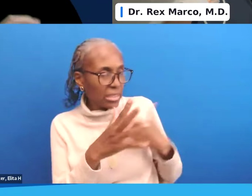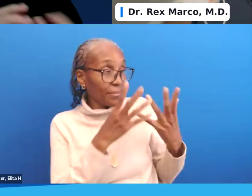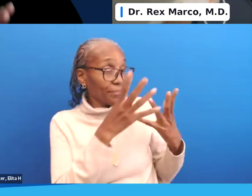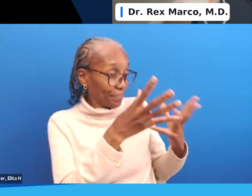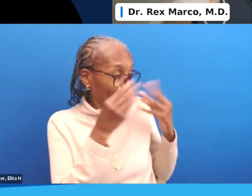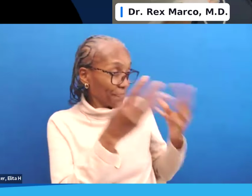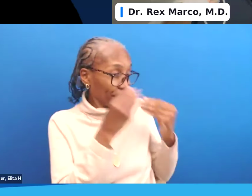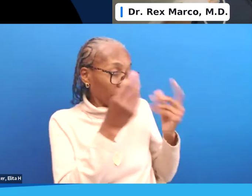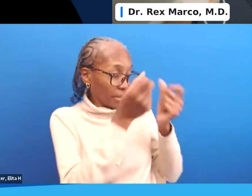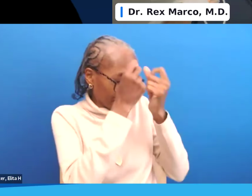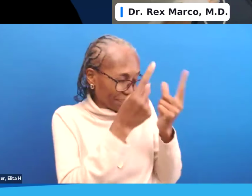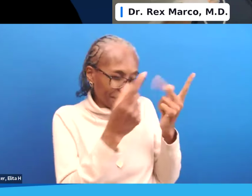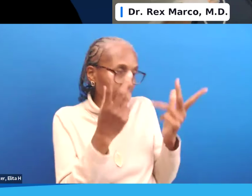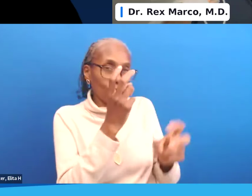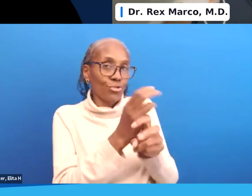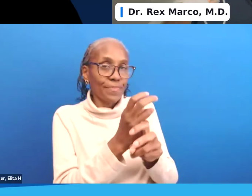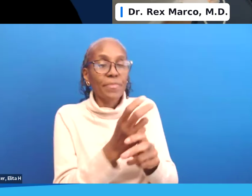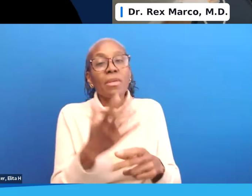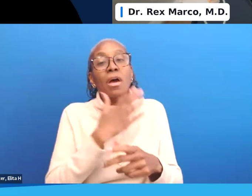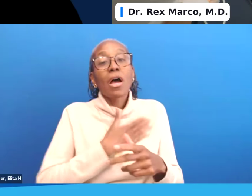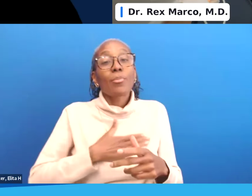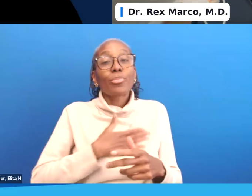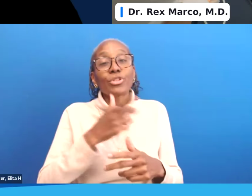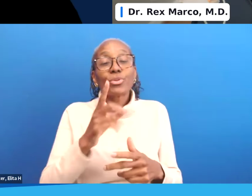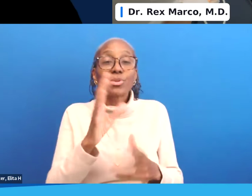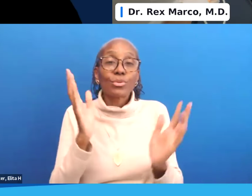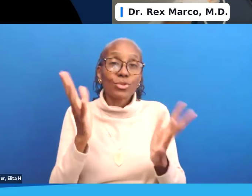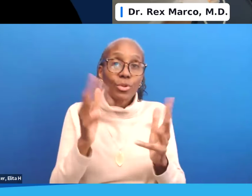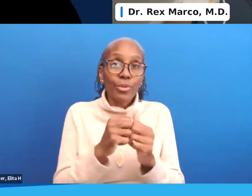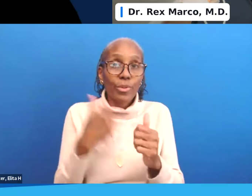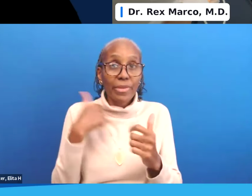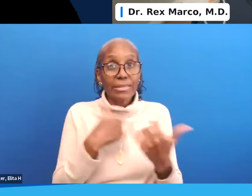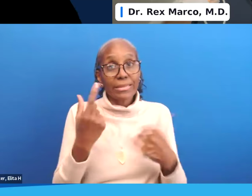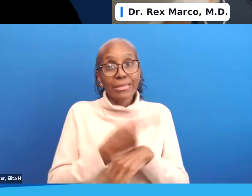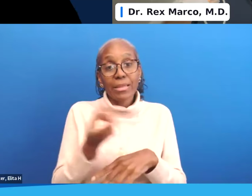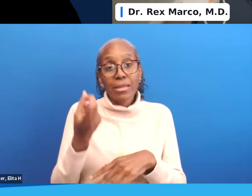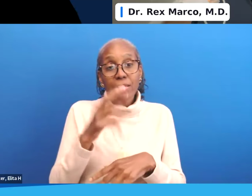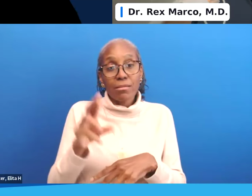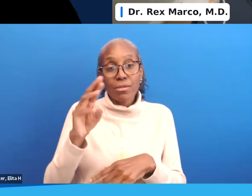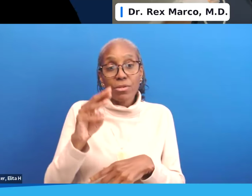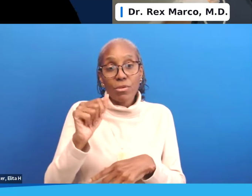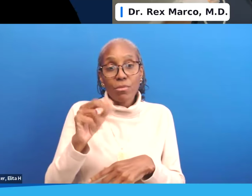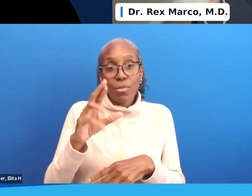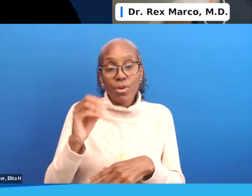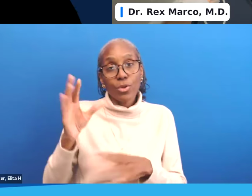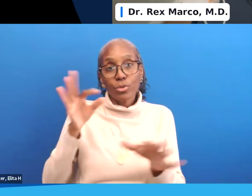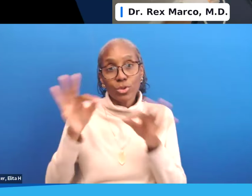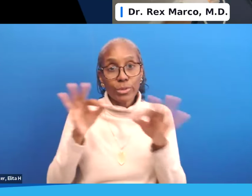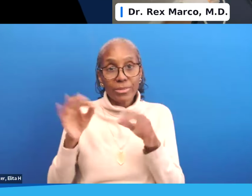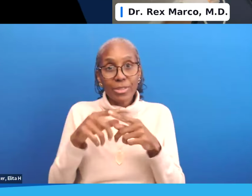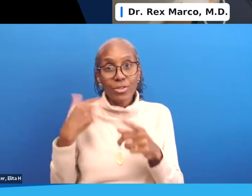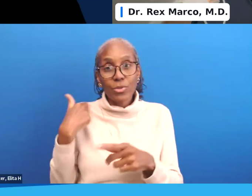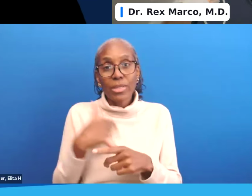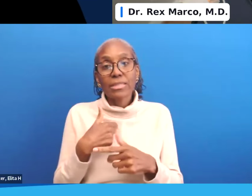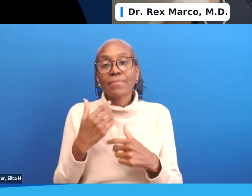in. So I really appreciate you talking to us today, Dr. Marco, to explain all this to us. And